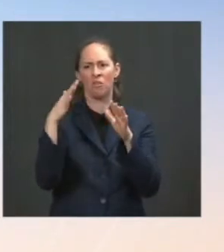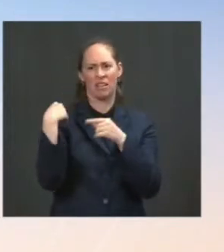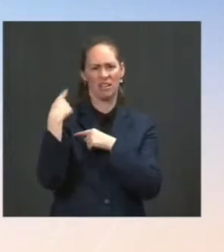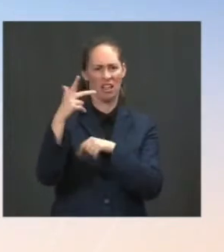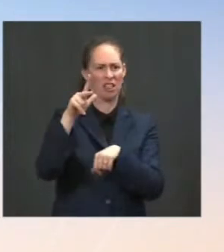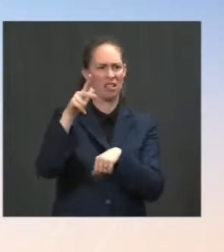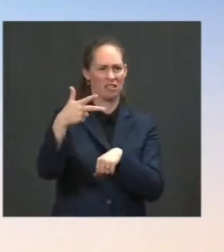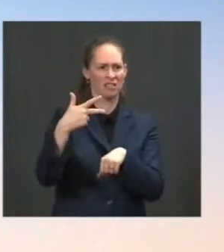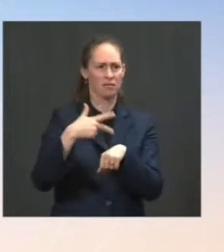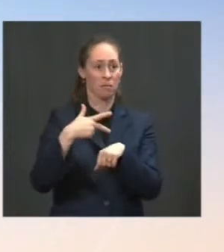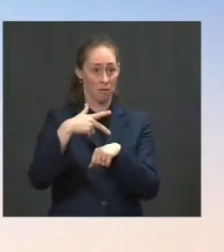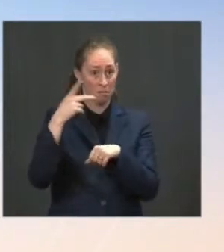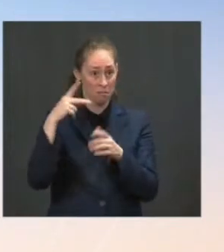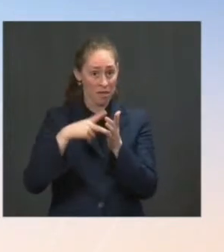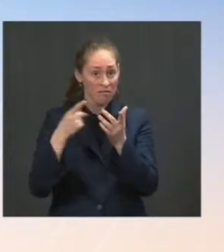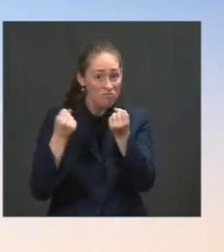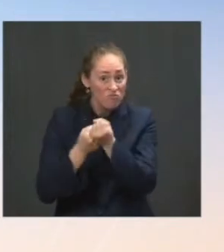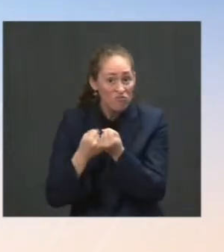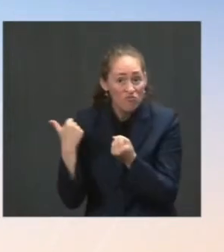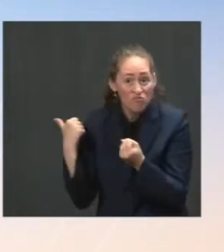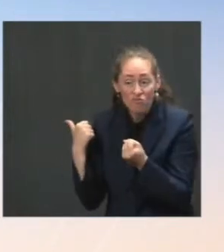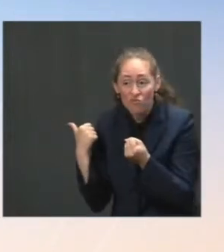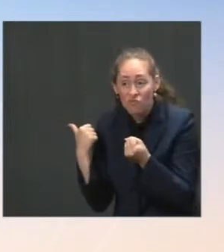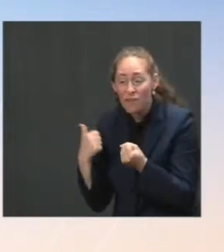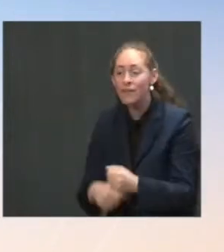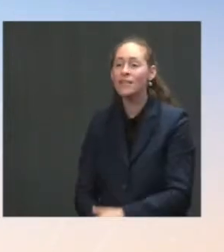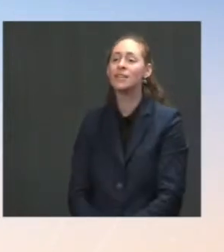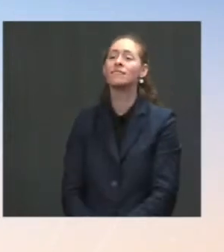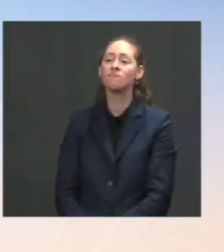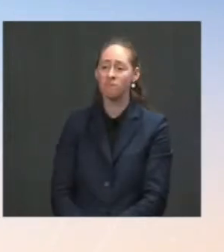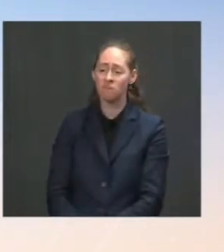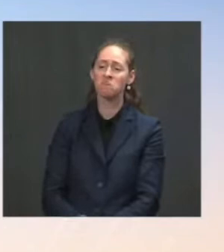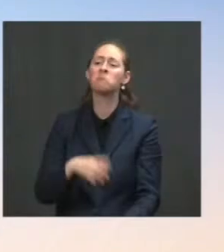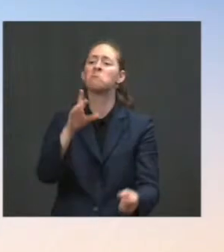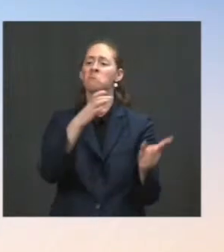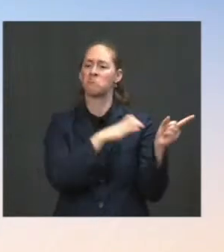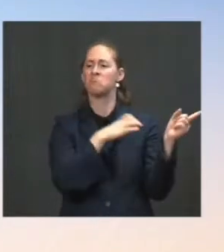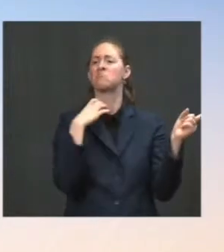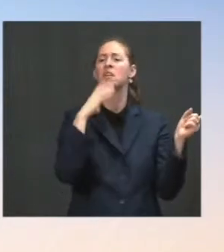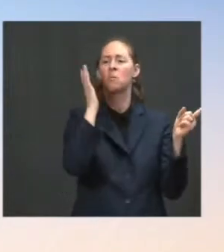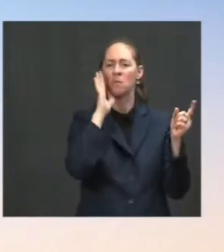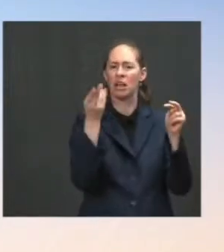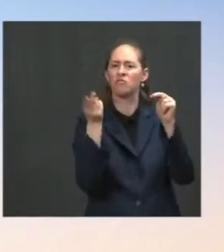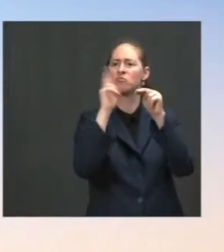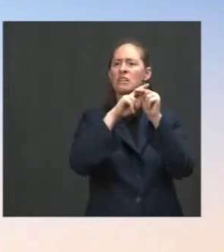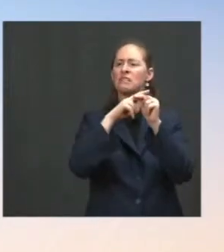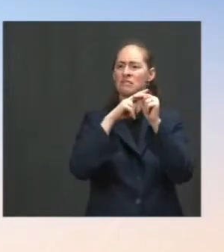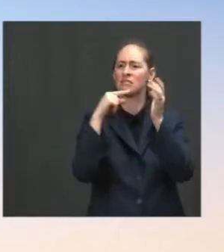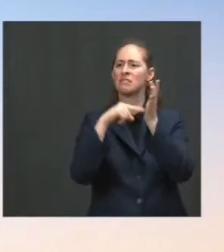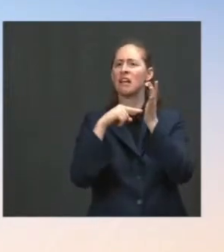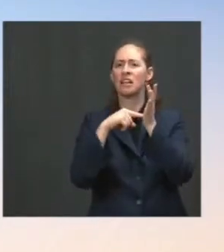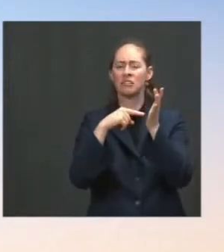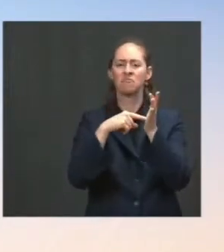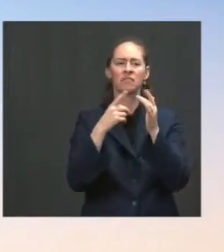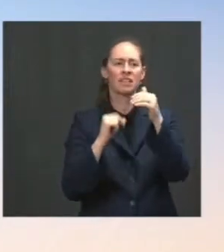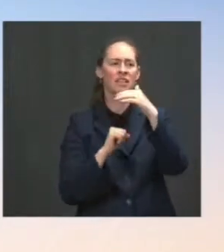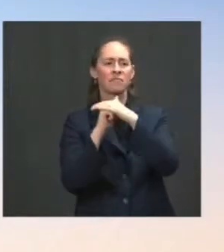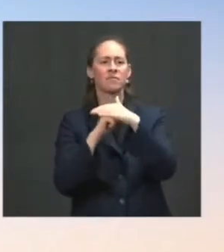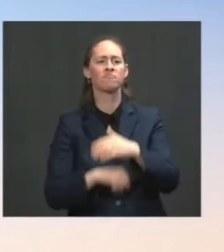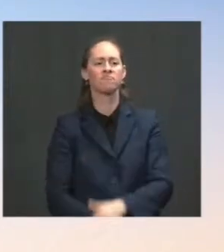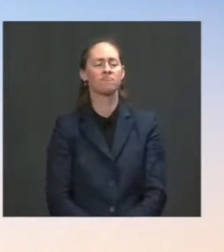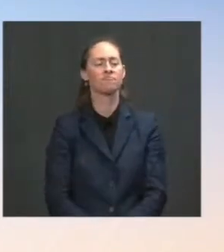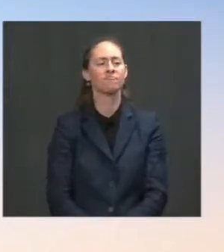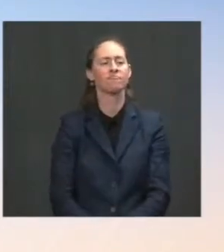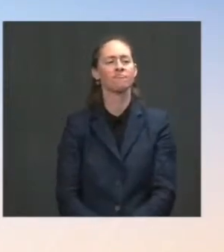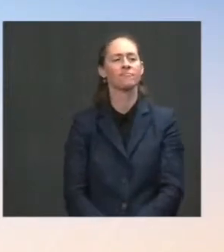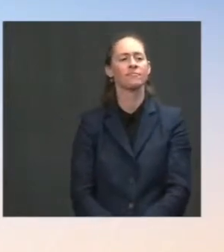His intention is for Congress to vote to raise the debt limit. Let me go to April, and then we'll go. Go ahead. Thanks, Jen. 2 questions. One on a topic we